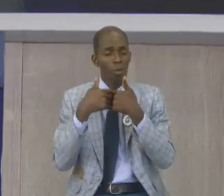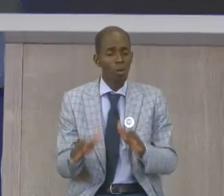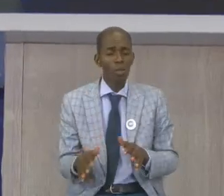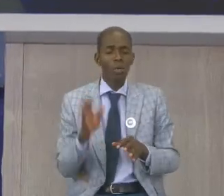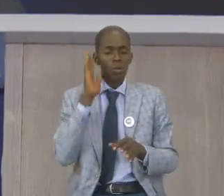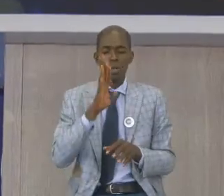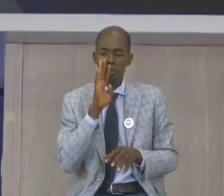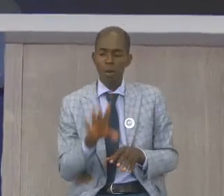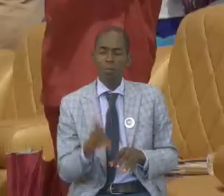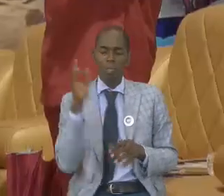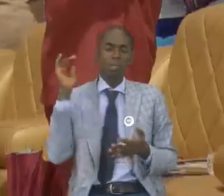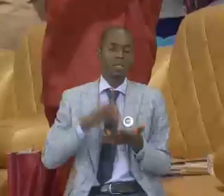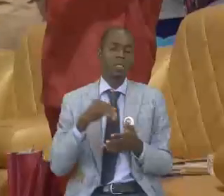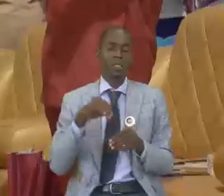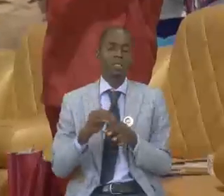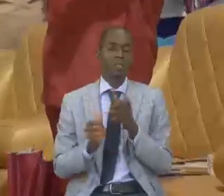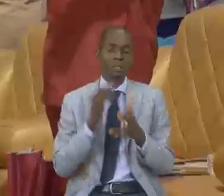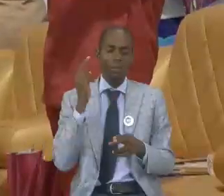found again in your life. Yes.